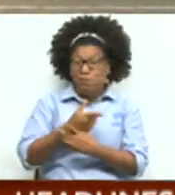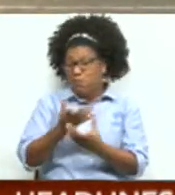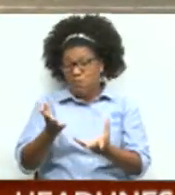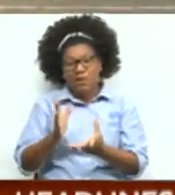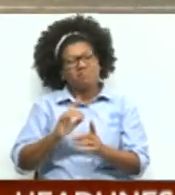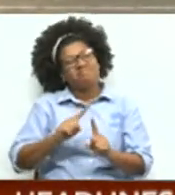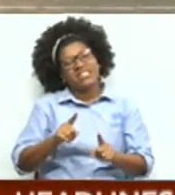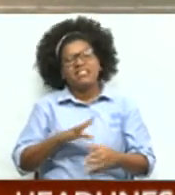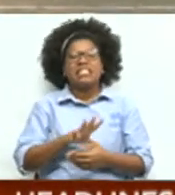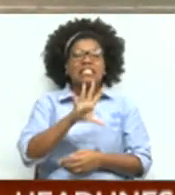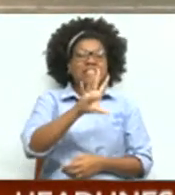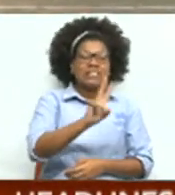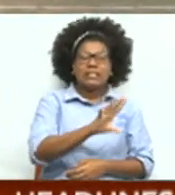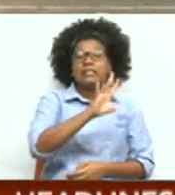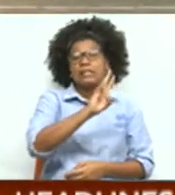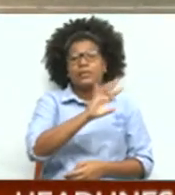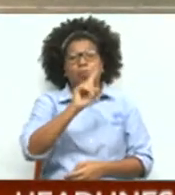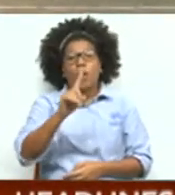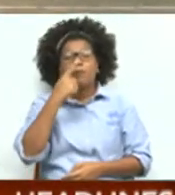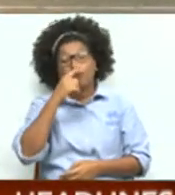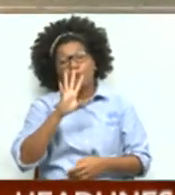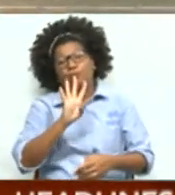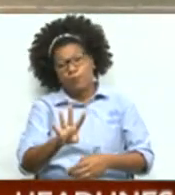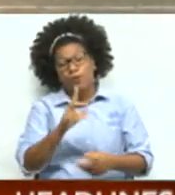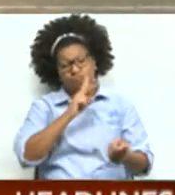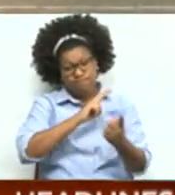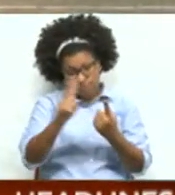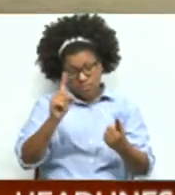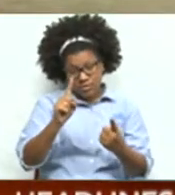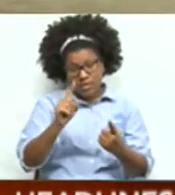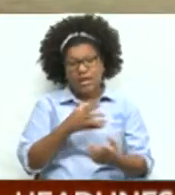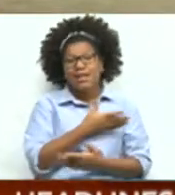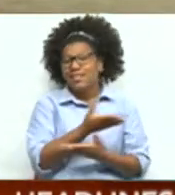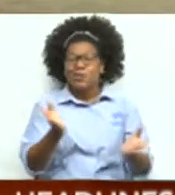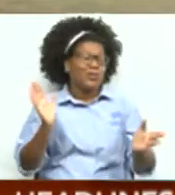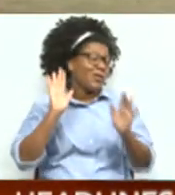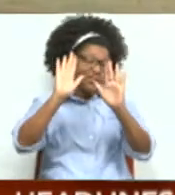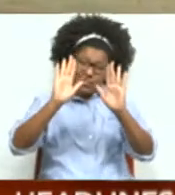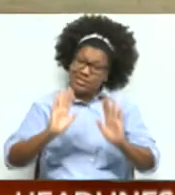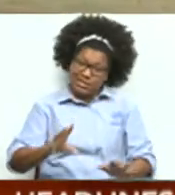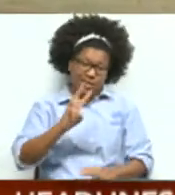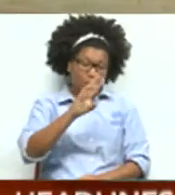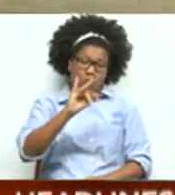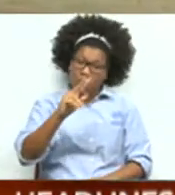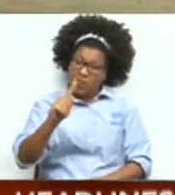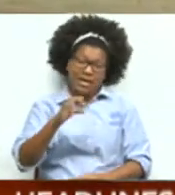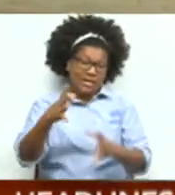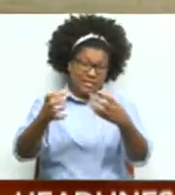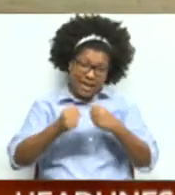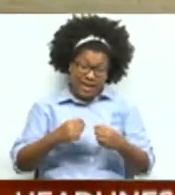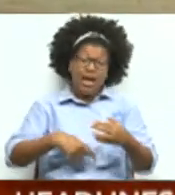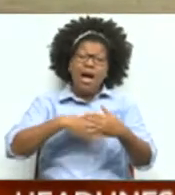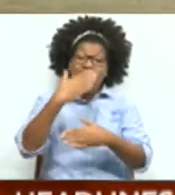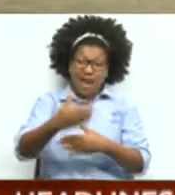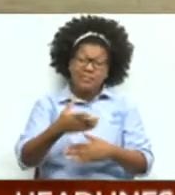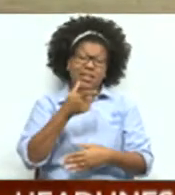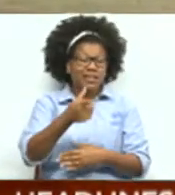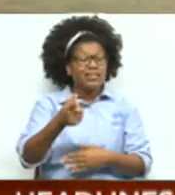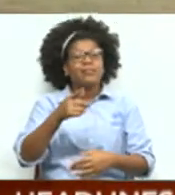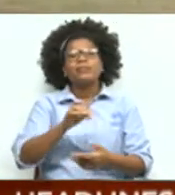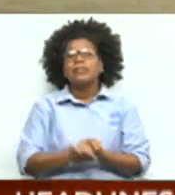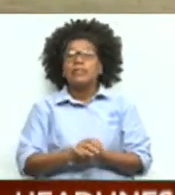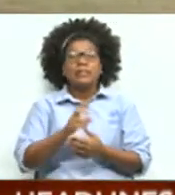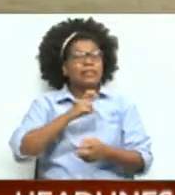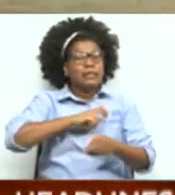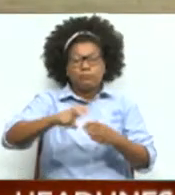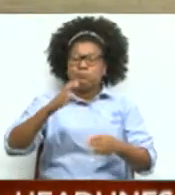was all the success the Windward Islands got. After the break, Gulli went on to get his half ton. He carried his tally to